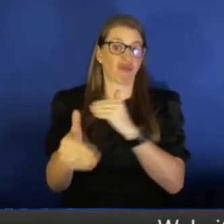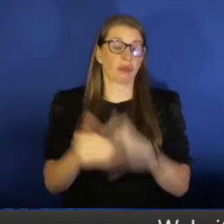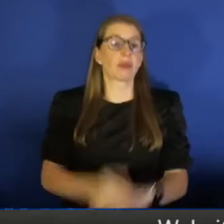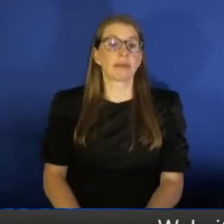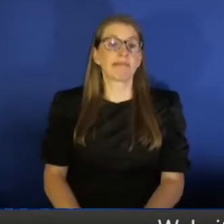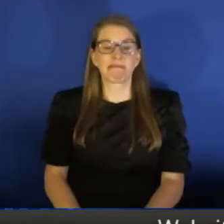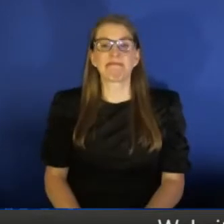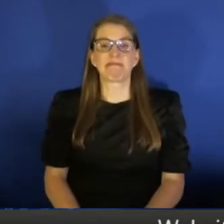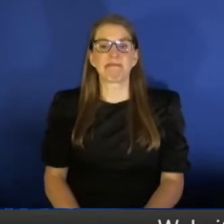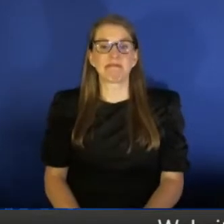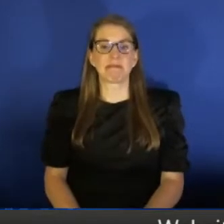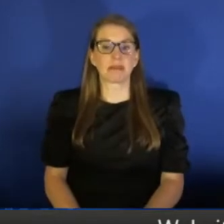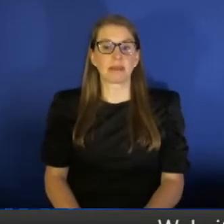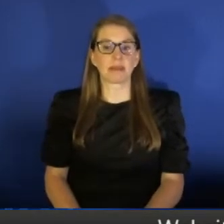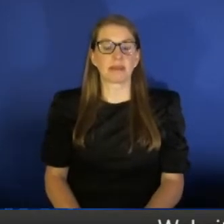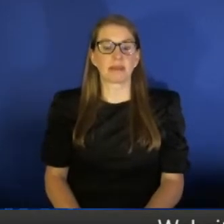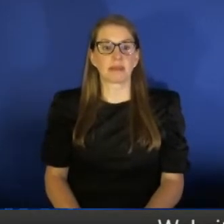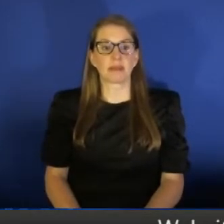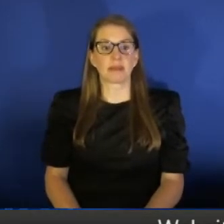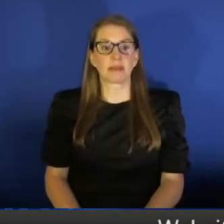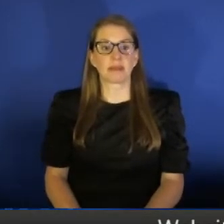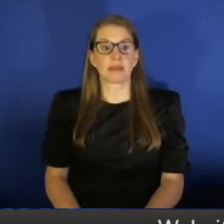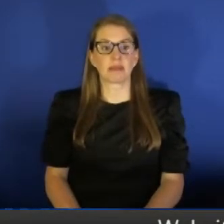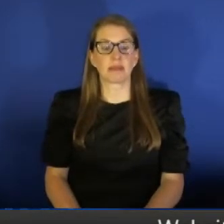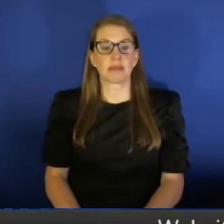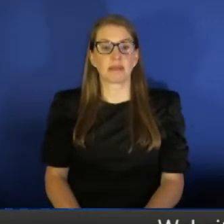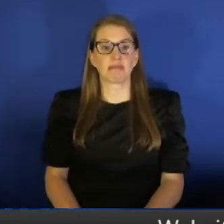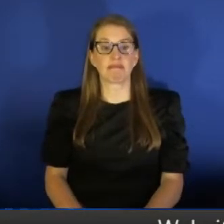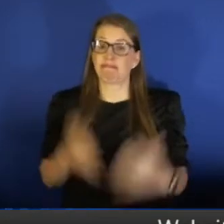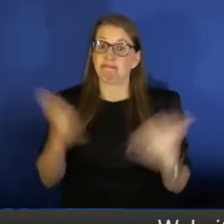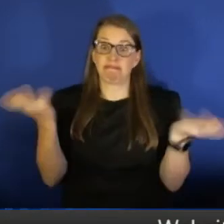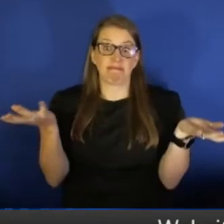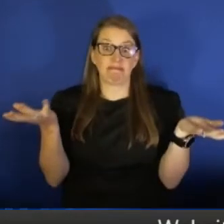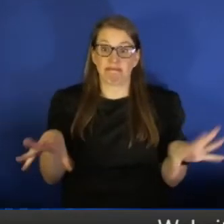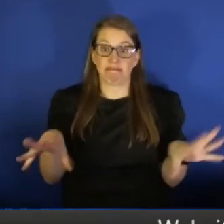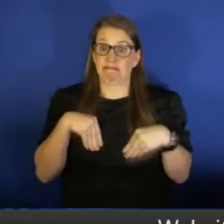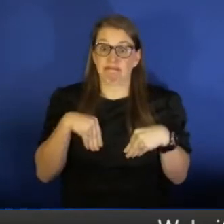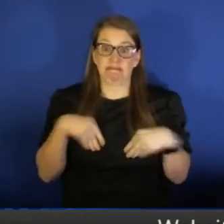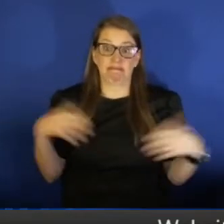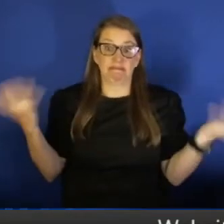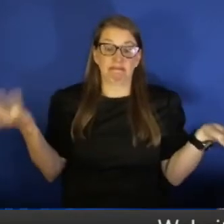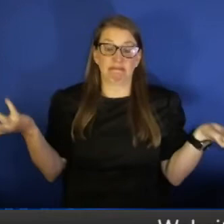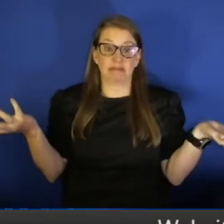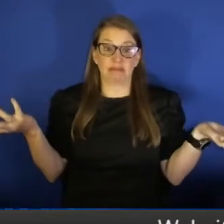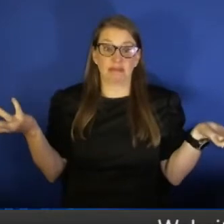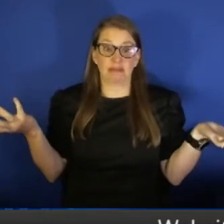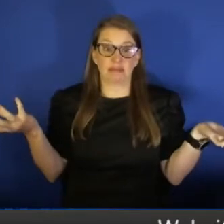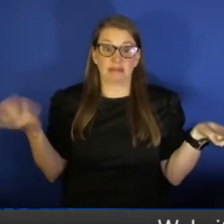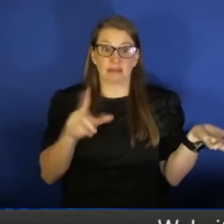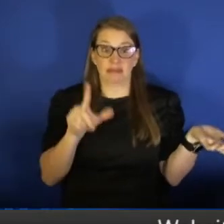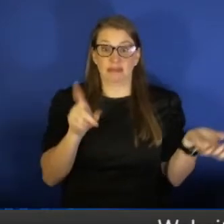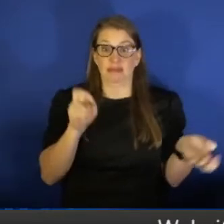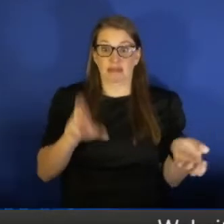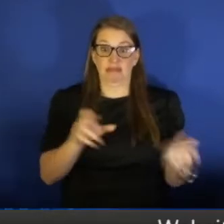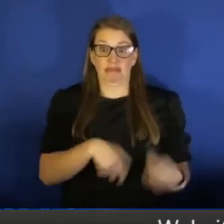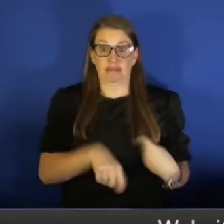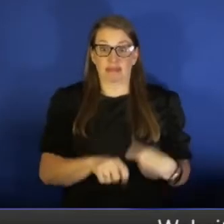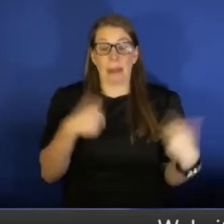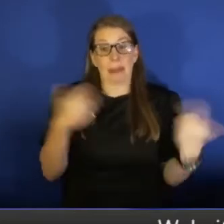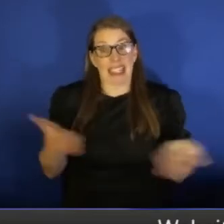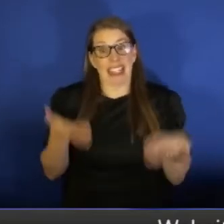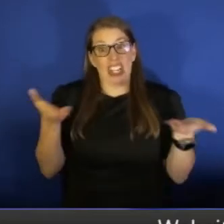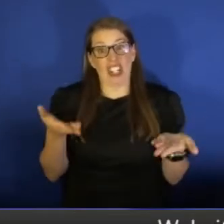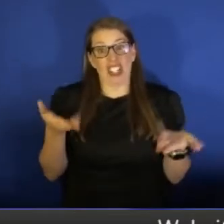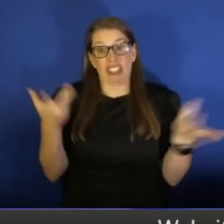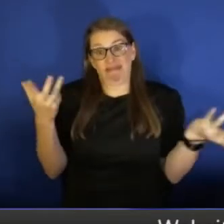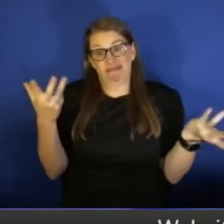And that just is what it is, right? I mean, that's the payoff of having a liver transplant. I'm here. You'll take it,